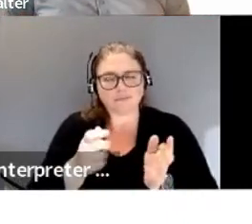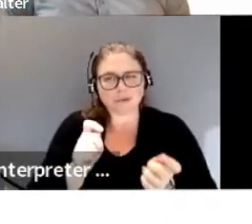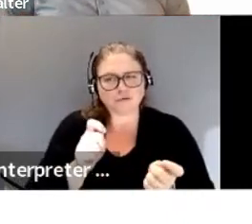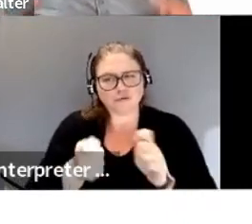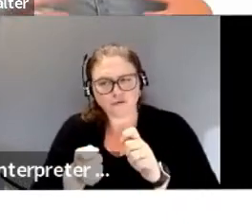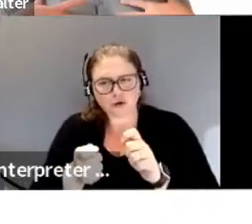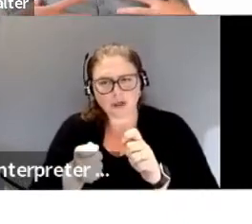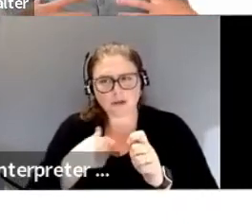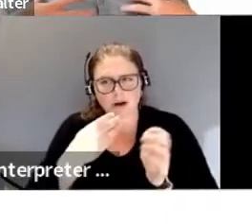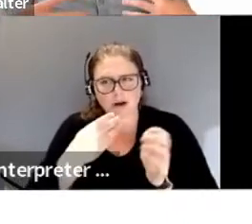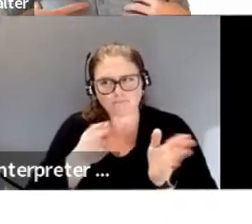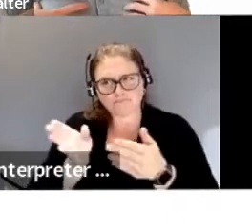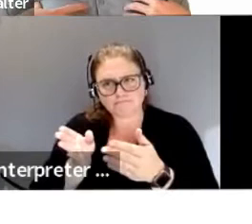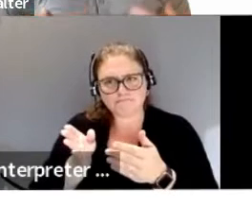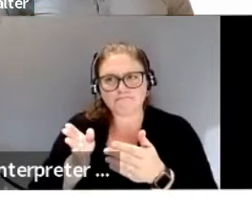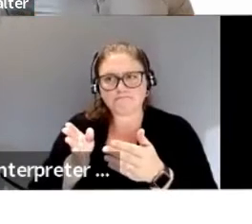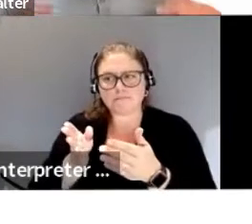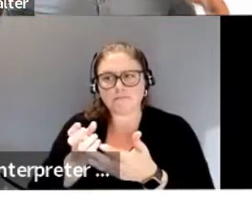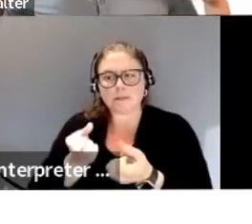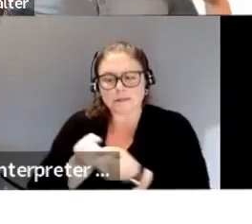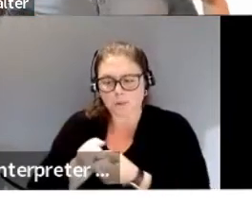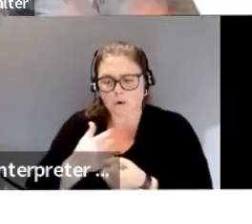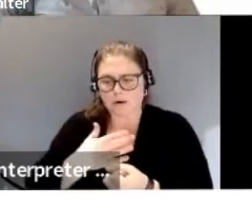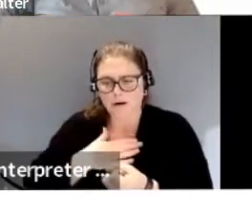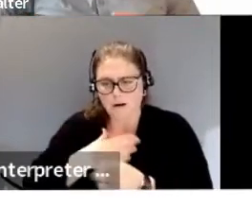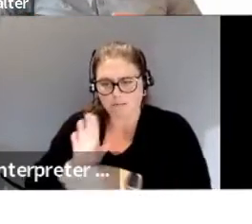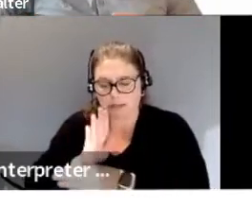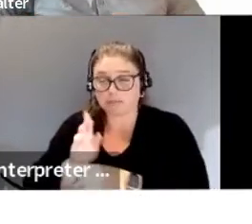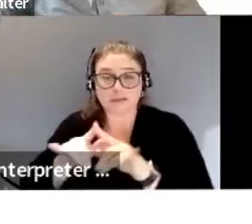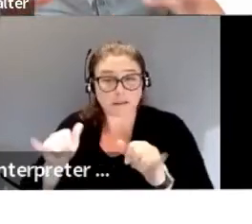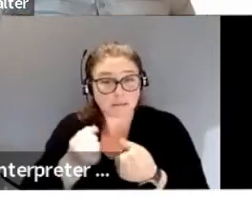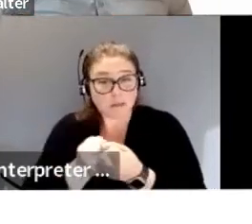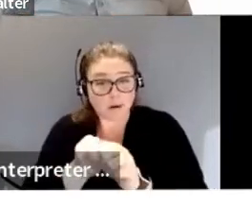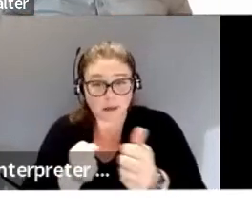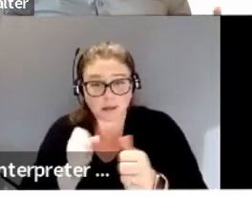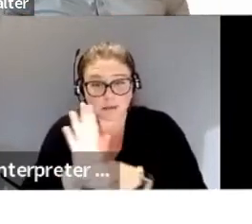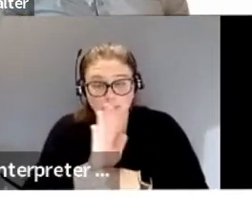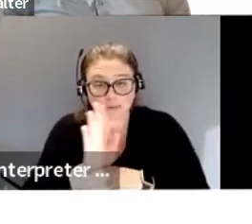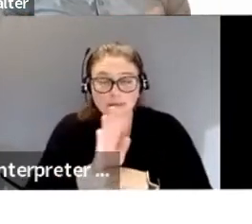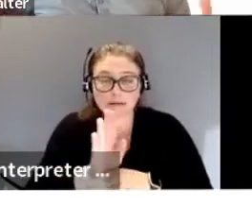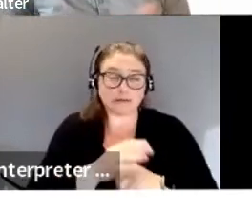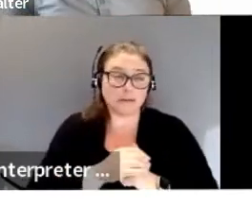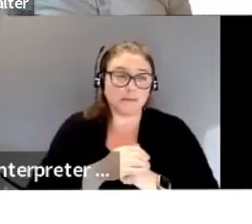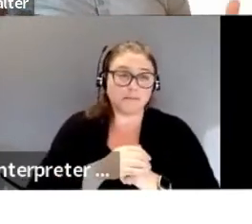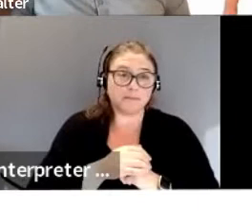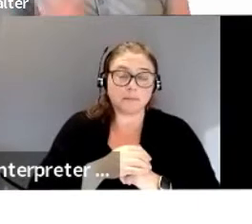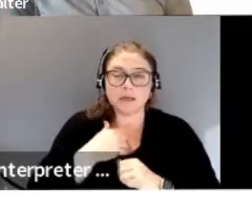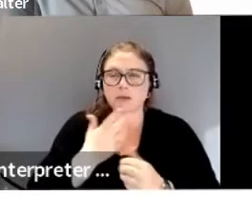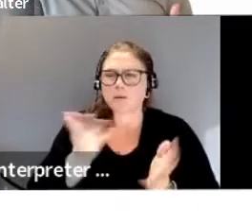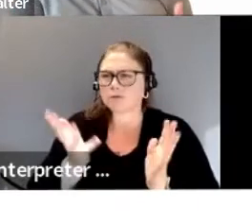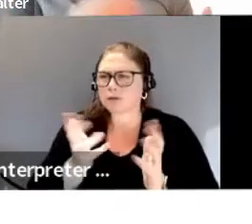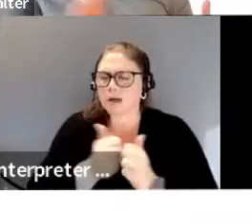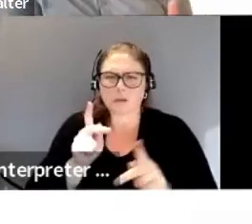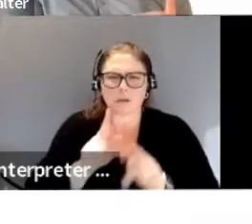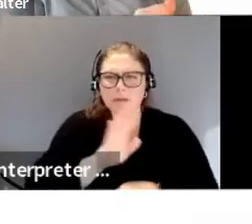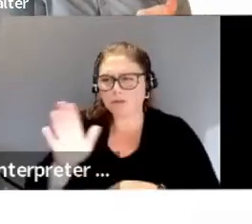like yourself, right? Others like us. And after having hundreds of conversations with our colleagues across Canada, founders,